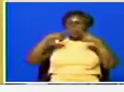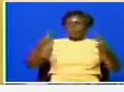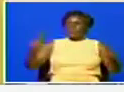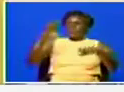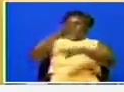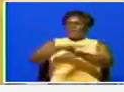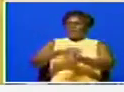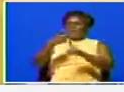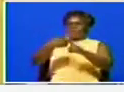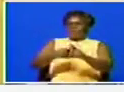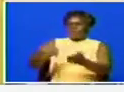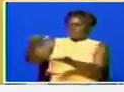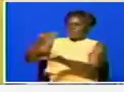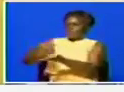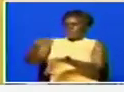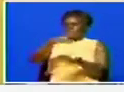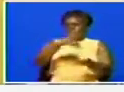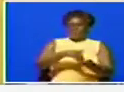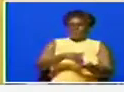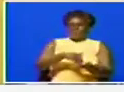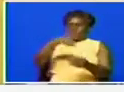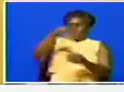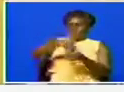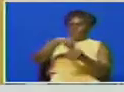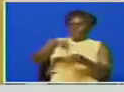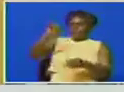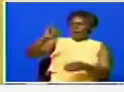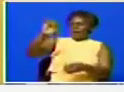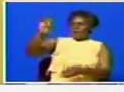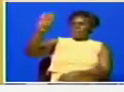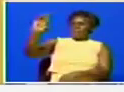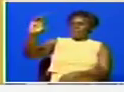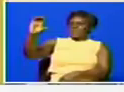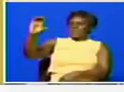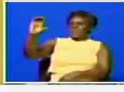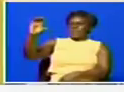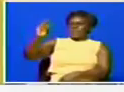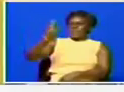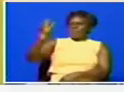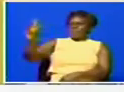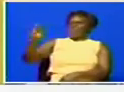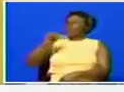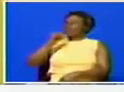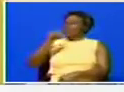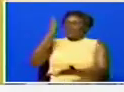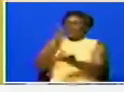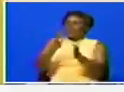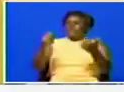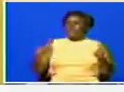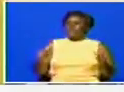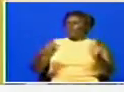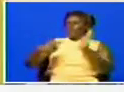received from the polling stations and contained in the IBC servers and not the unverified